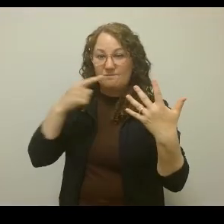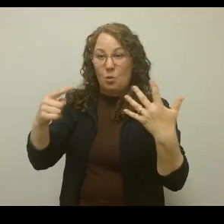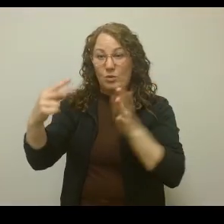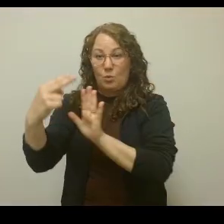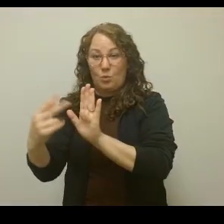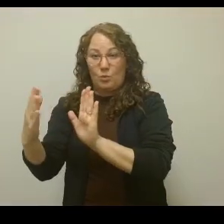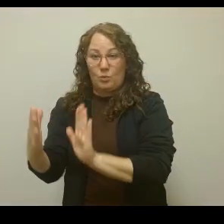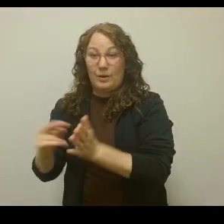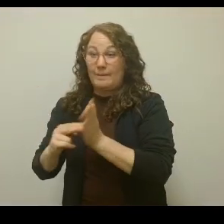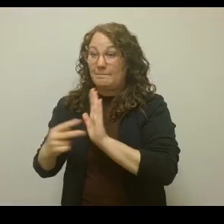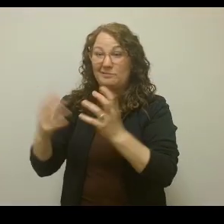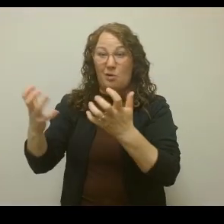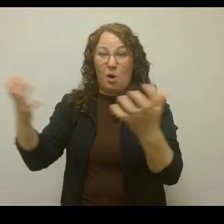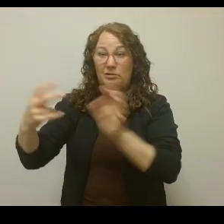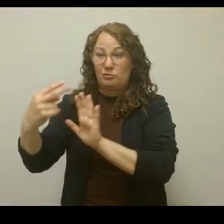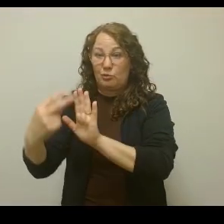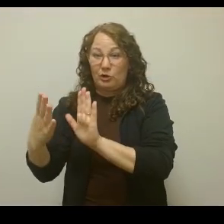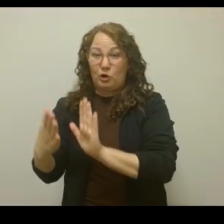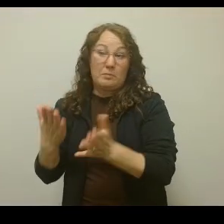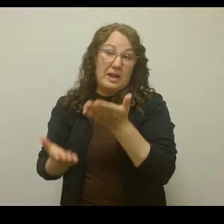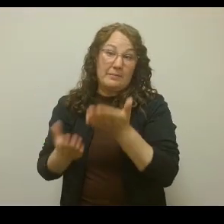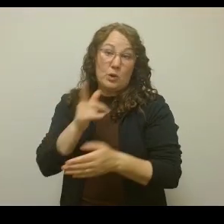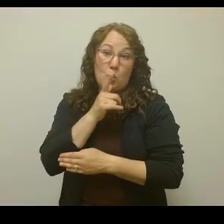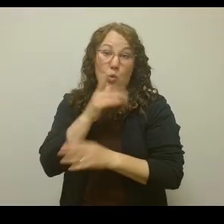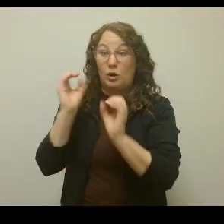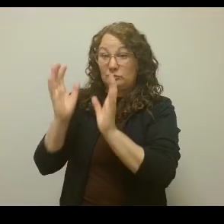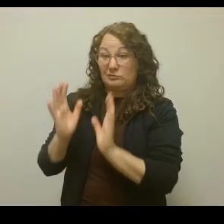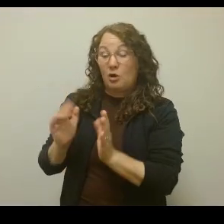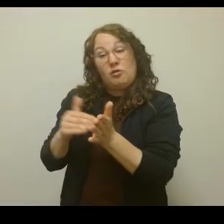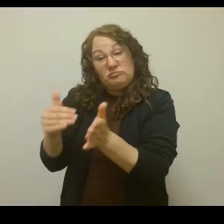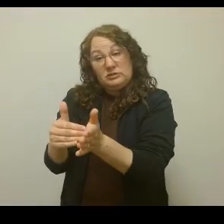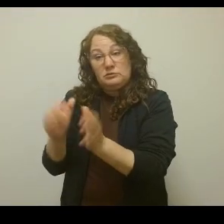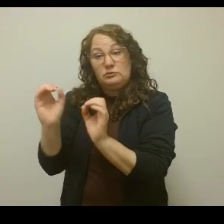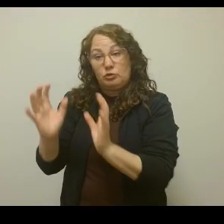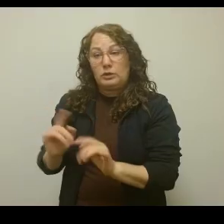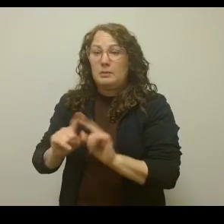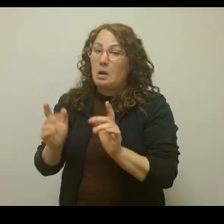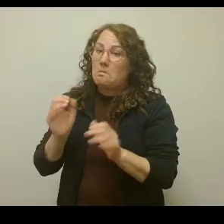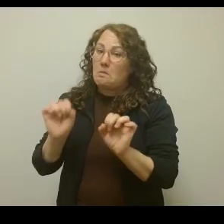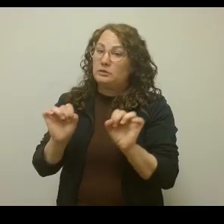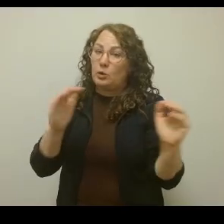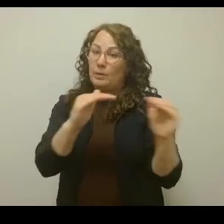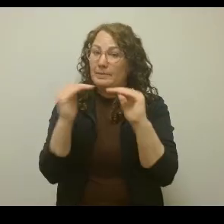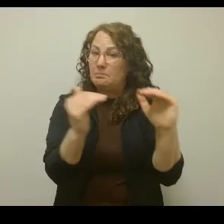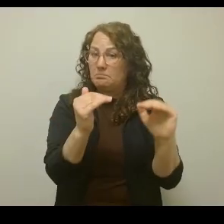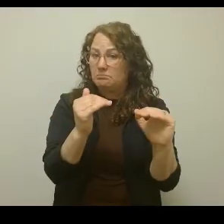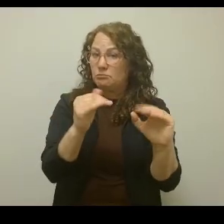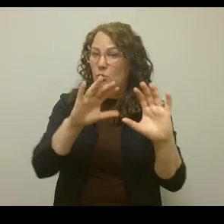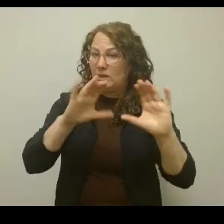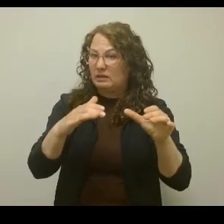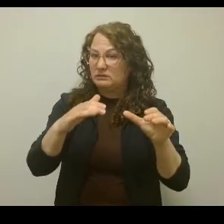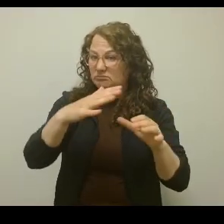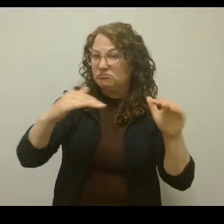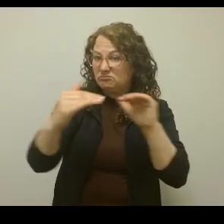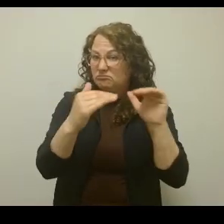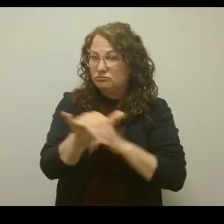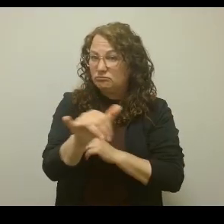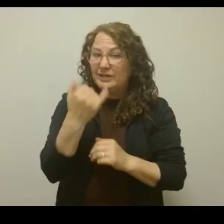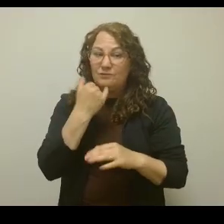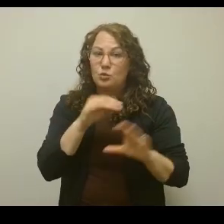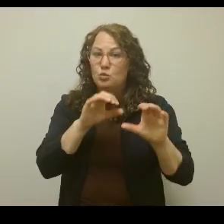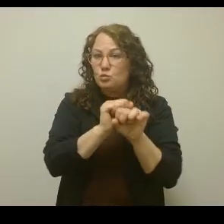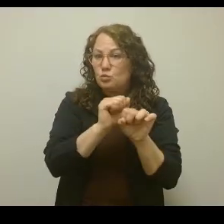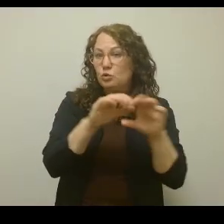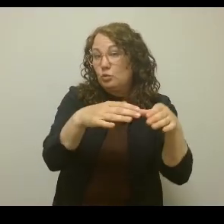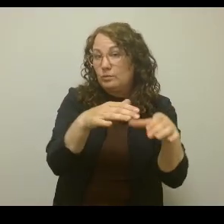mentioned. So your audience might be your instructor, often it is, but it may also be your classmates. If you're doing group